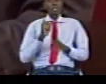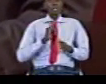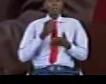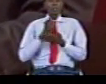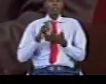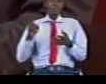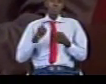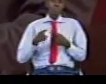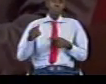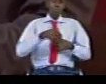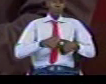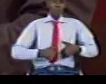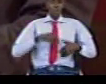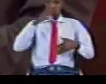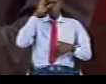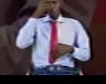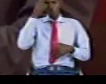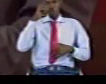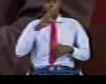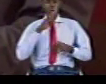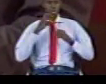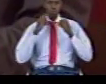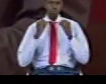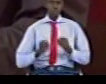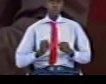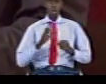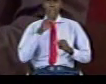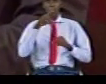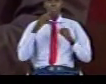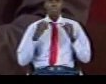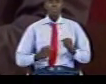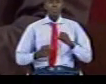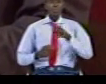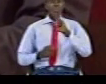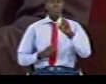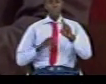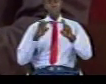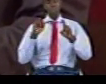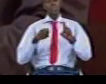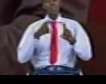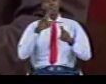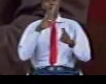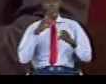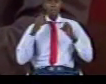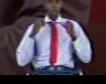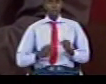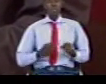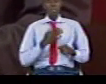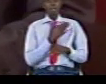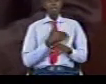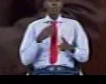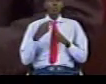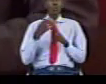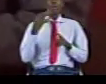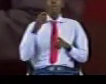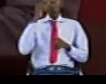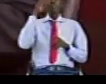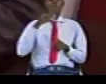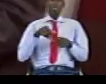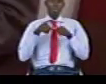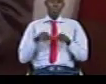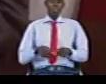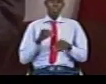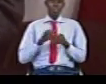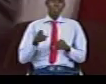ye are strong. Any strong person there today? Ye are strong, and the word of God abideth in you, and